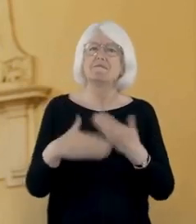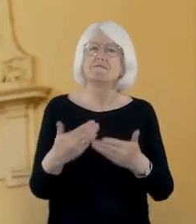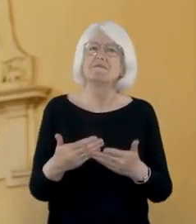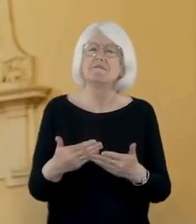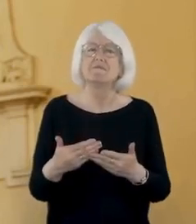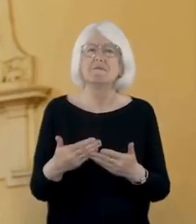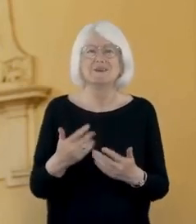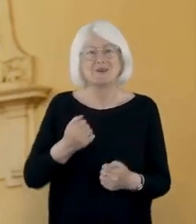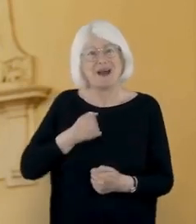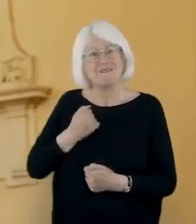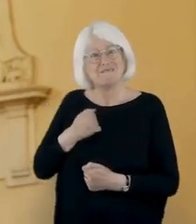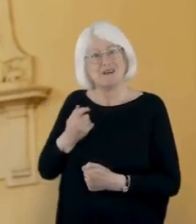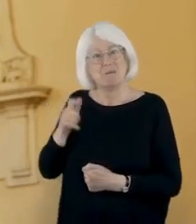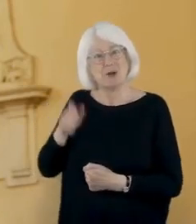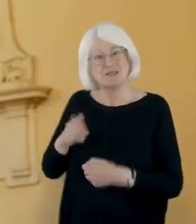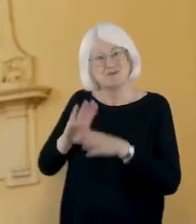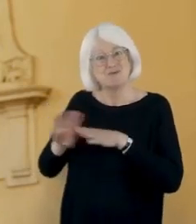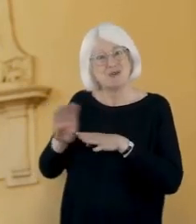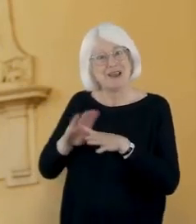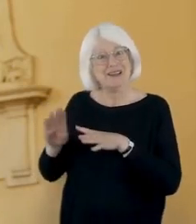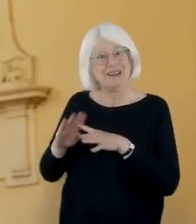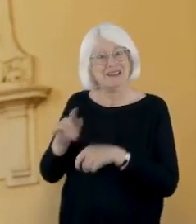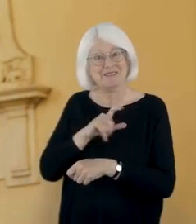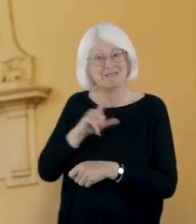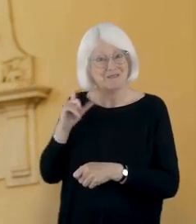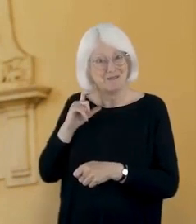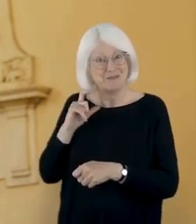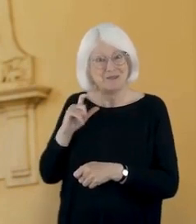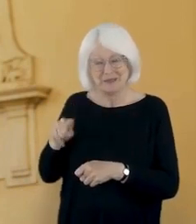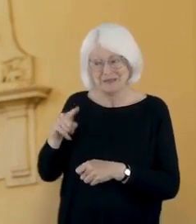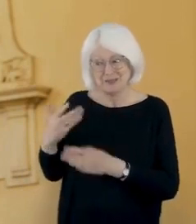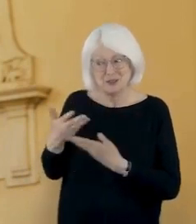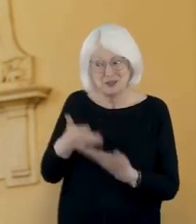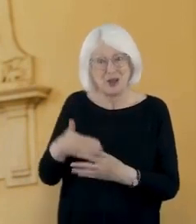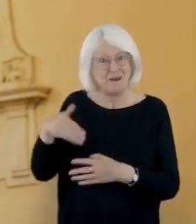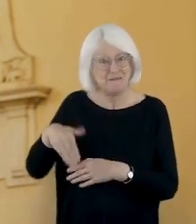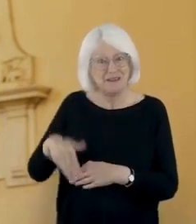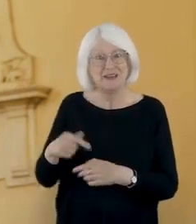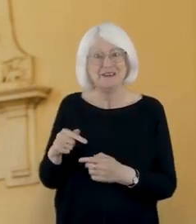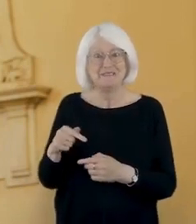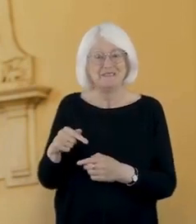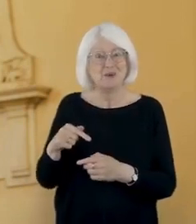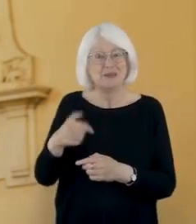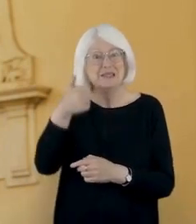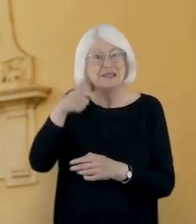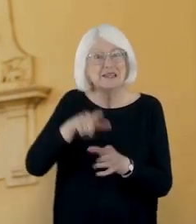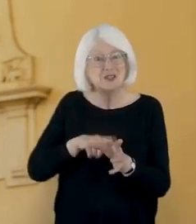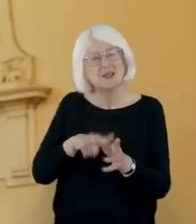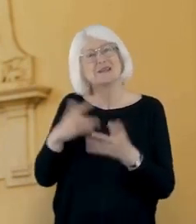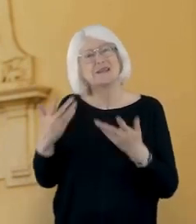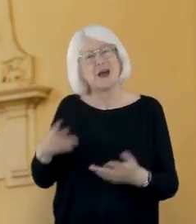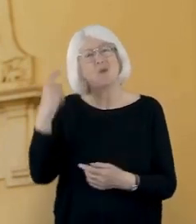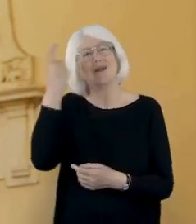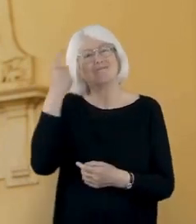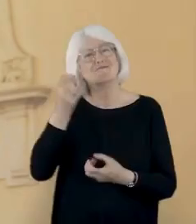Philip, our ordinand, who's faithfully served here for 6 years and who will be ordained in June, now offers